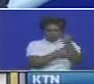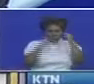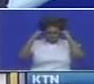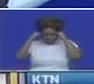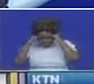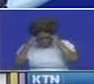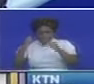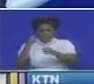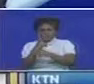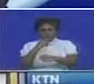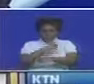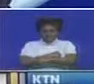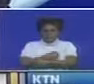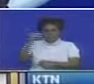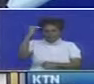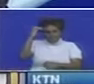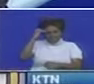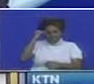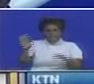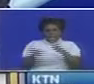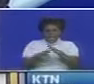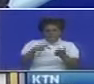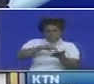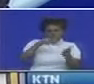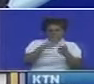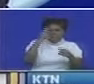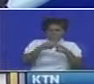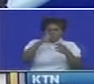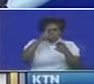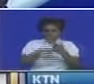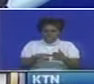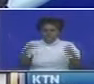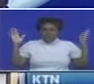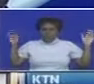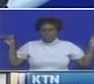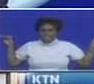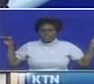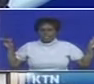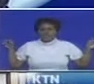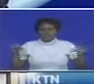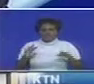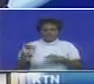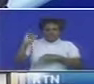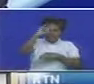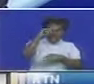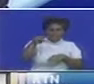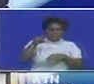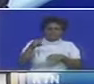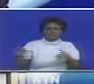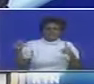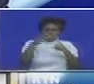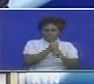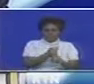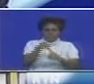secondary education today under the Wings to Fly program. The program targets high-achieving yet needy students who